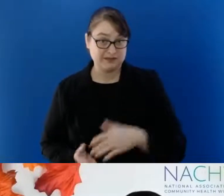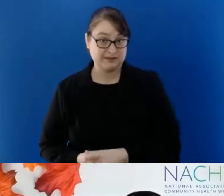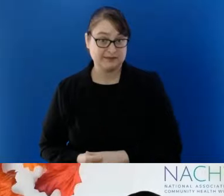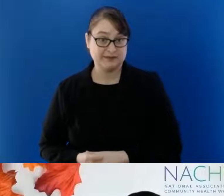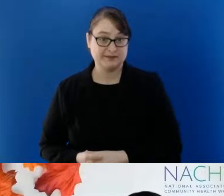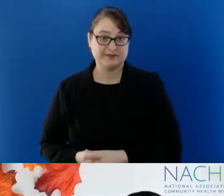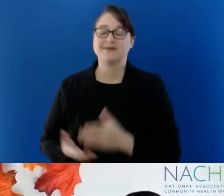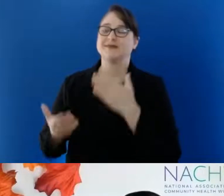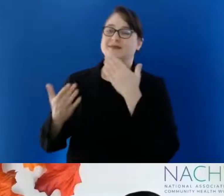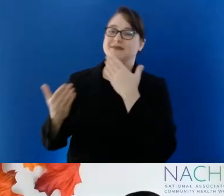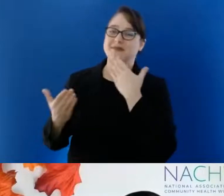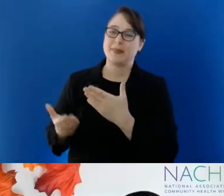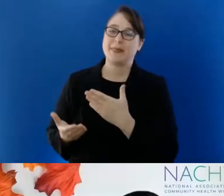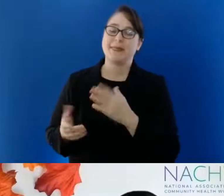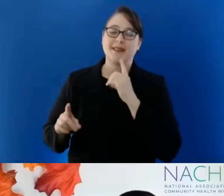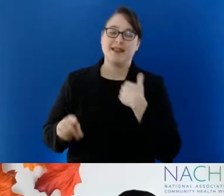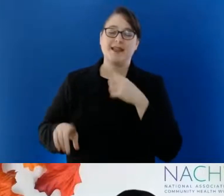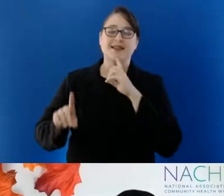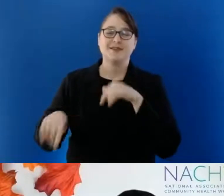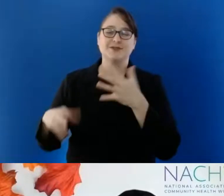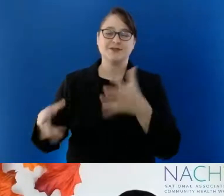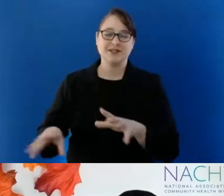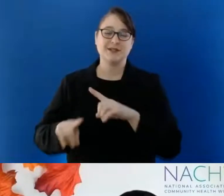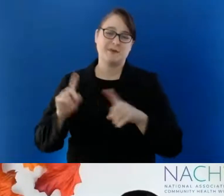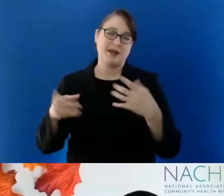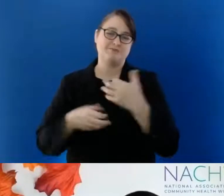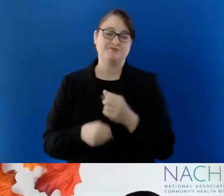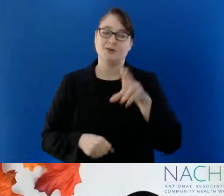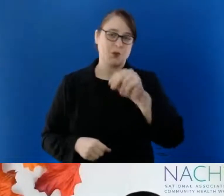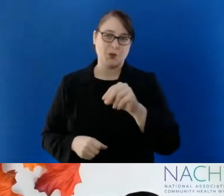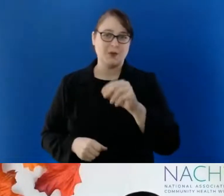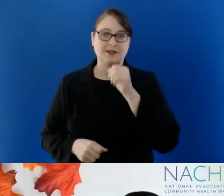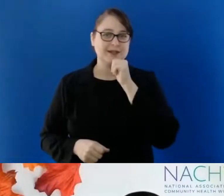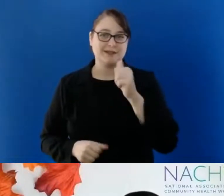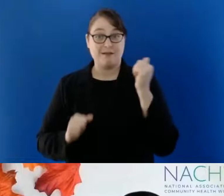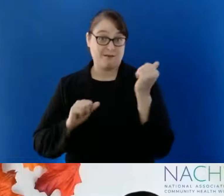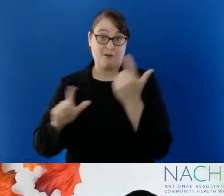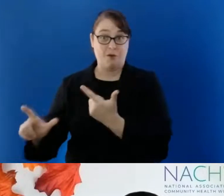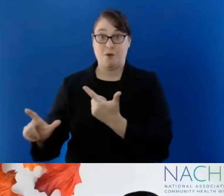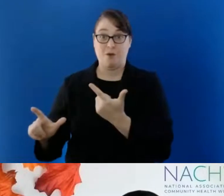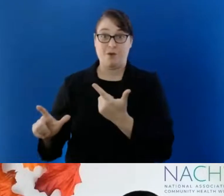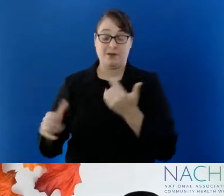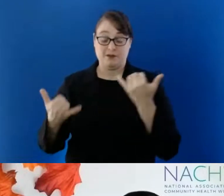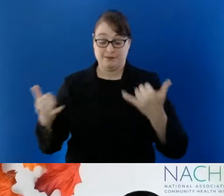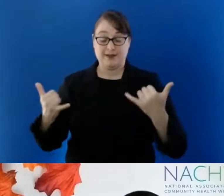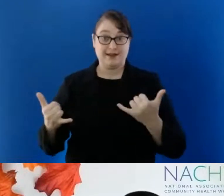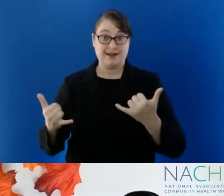Thanks, Aurora. I put an answer there as well, but the short of it is no, not in this outbreak as it's